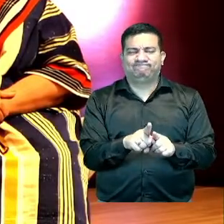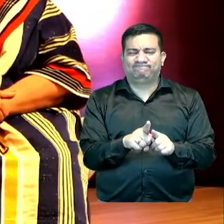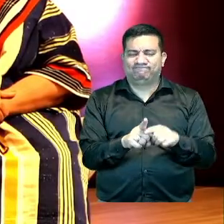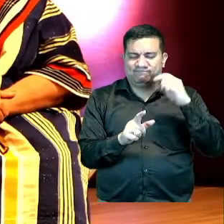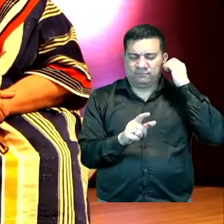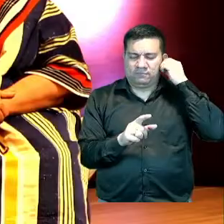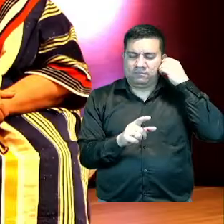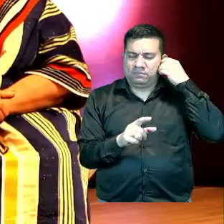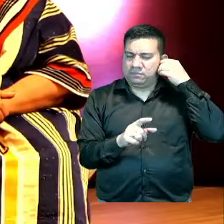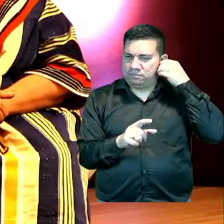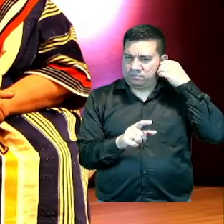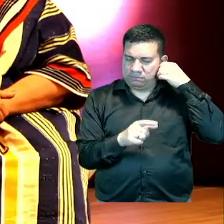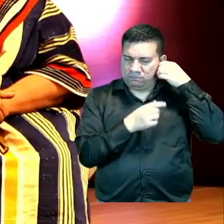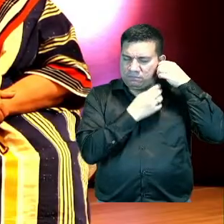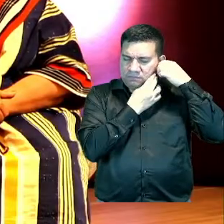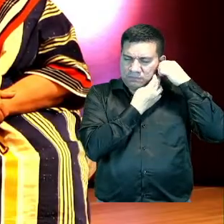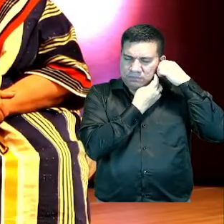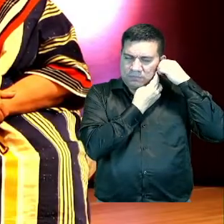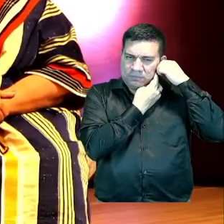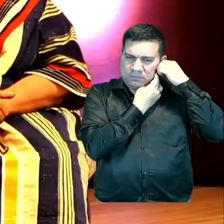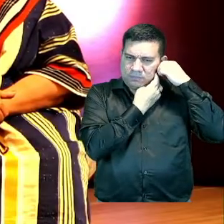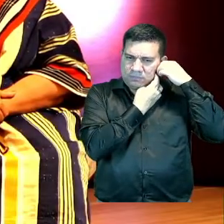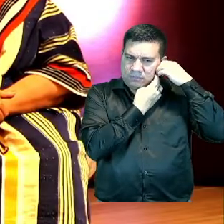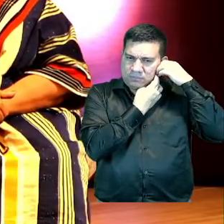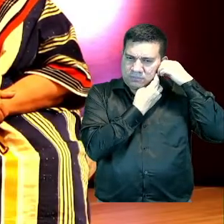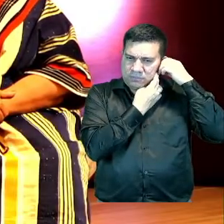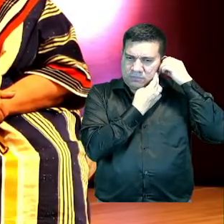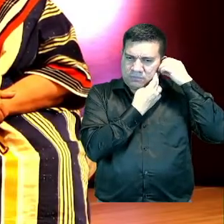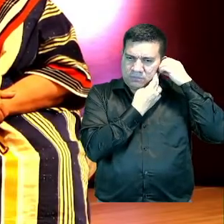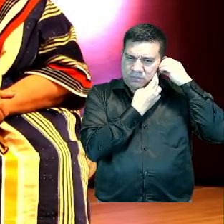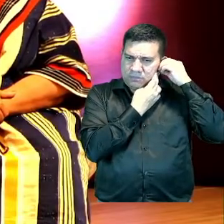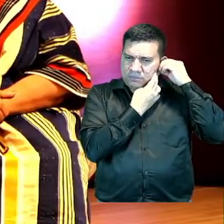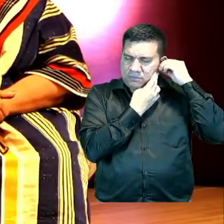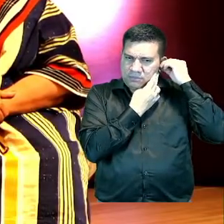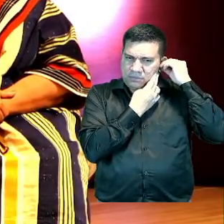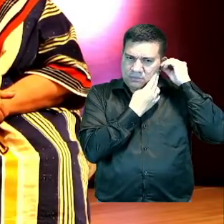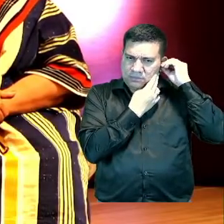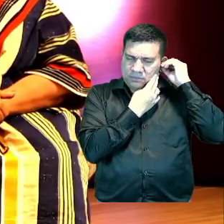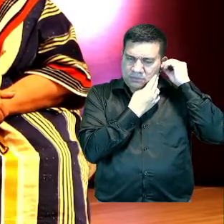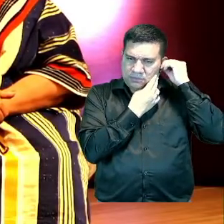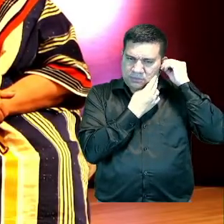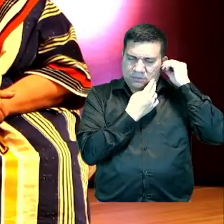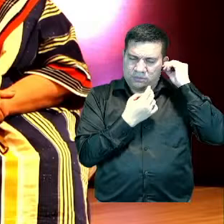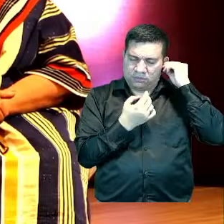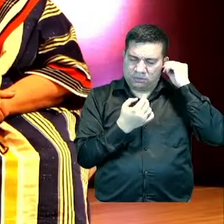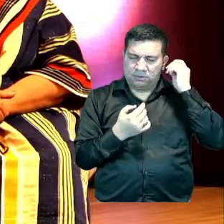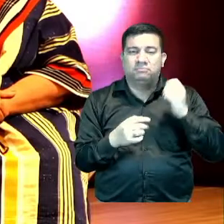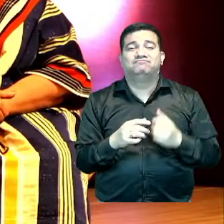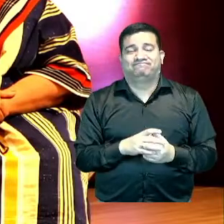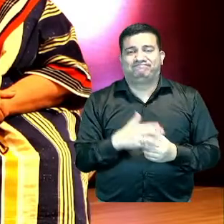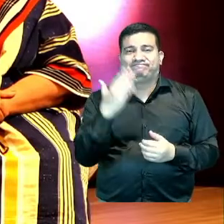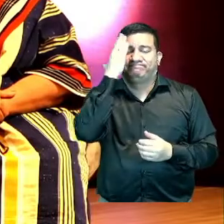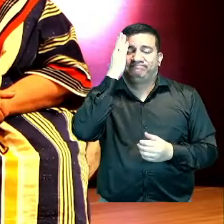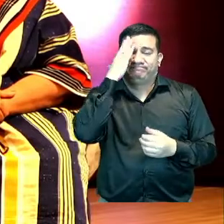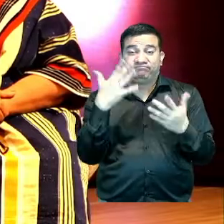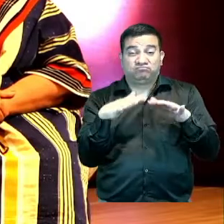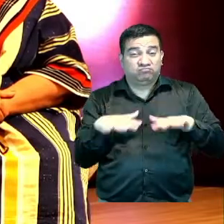legacy of trying to walk upright, and that has led me and allowed me to